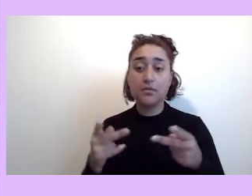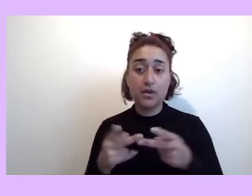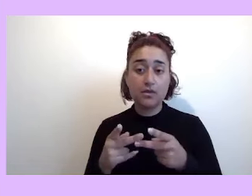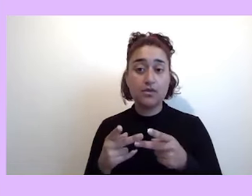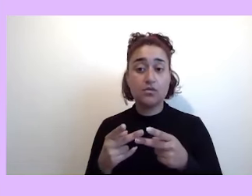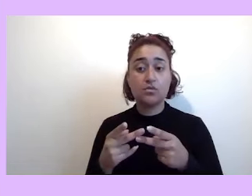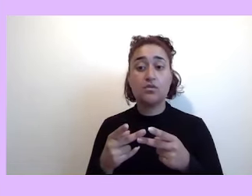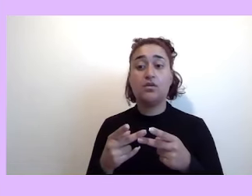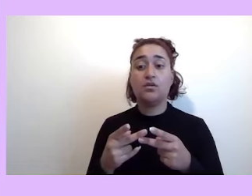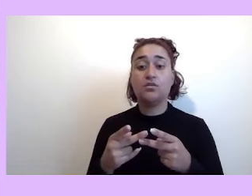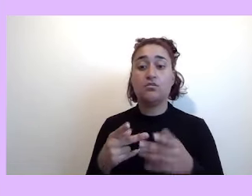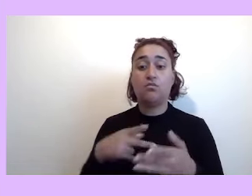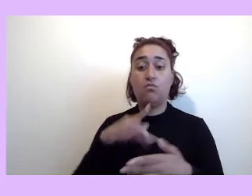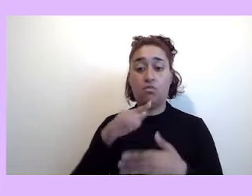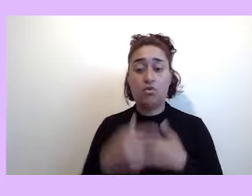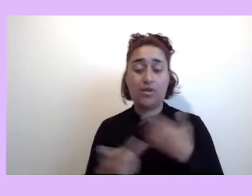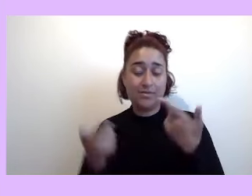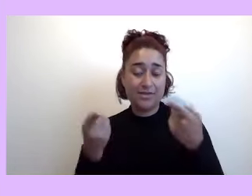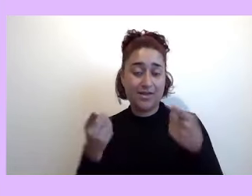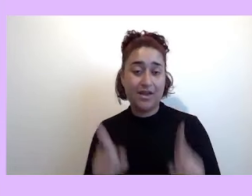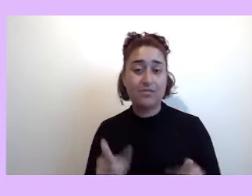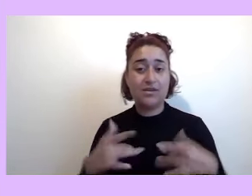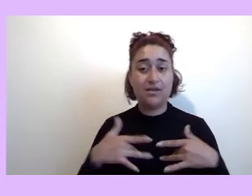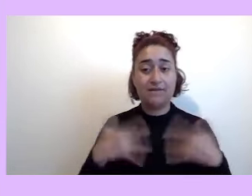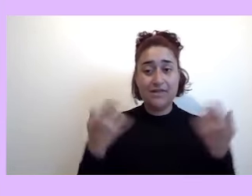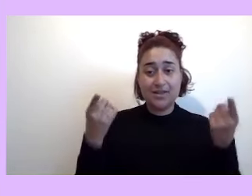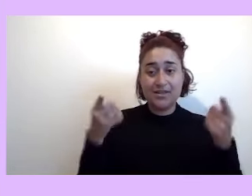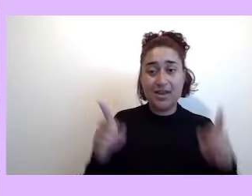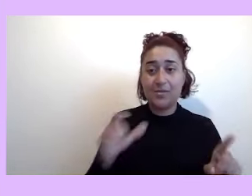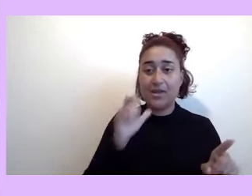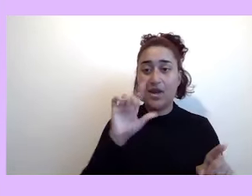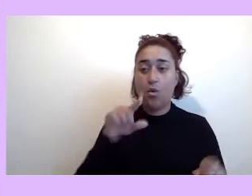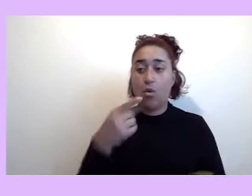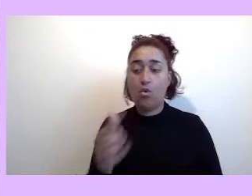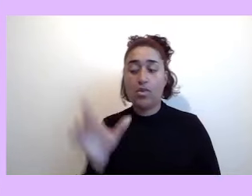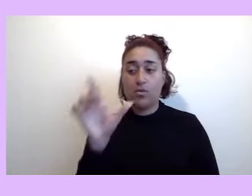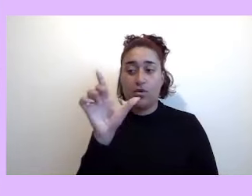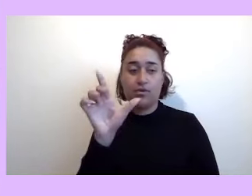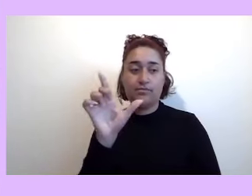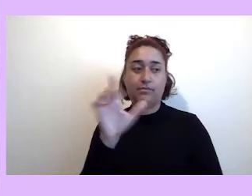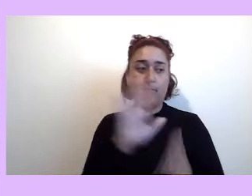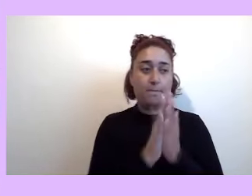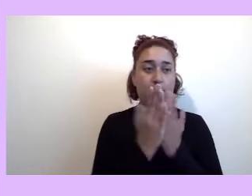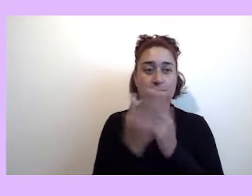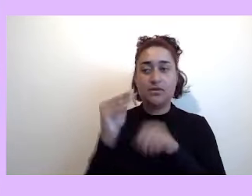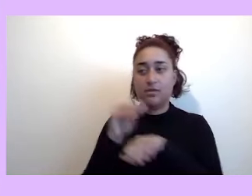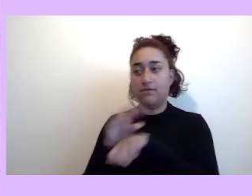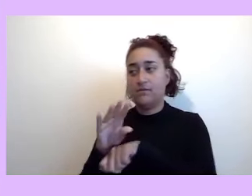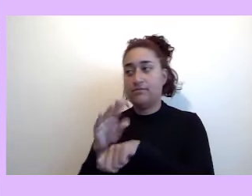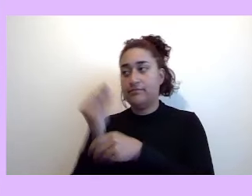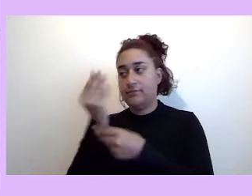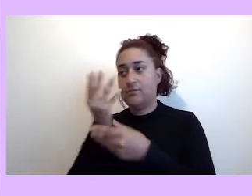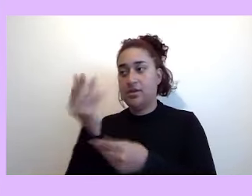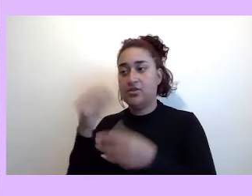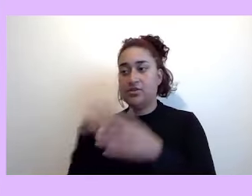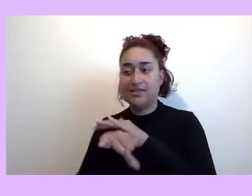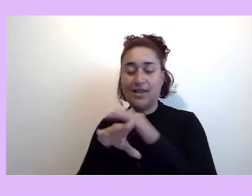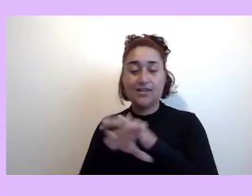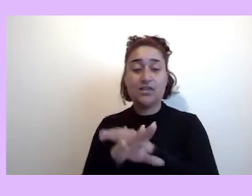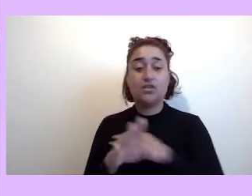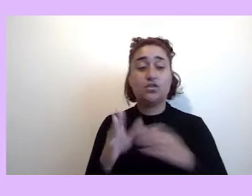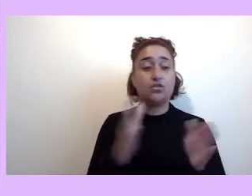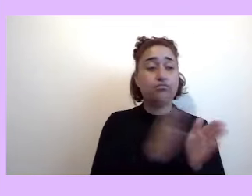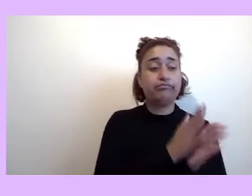just a place where books and information is accessed. And so on that journey over 10